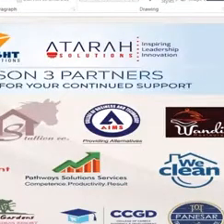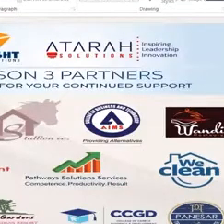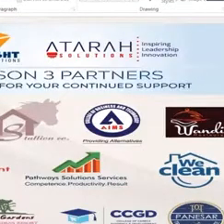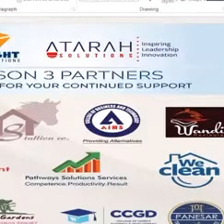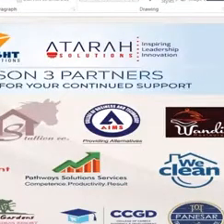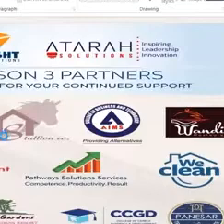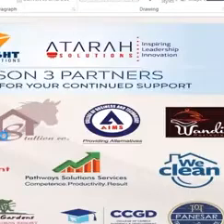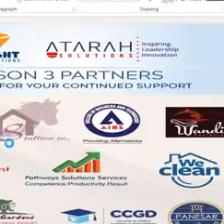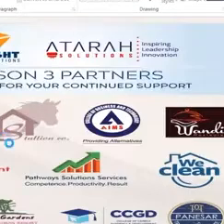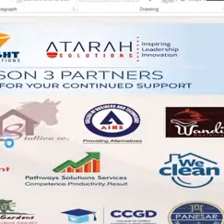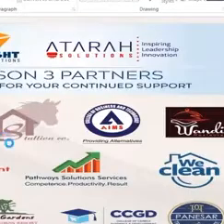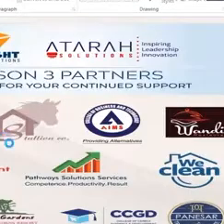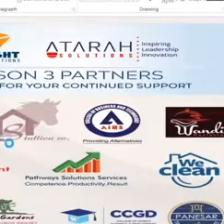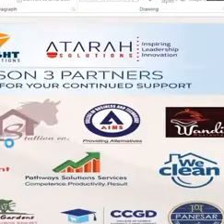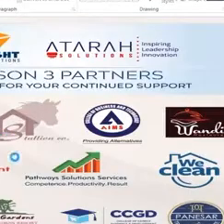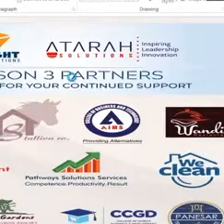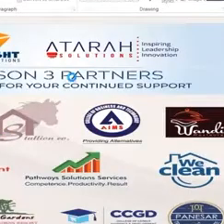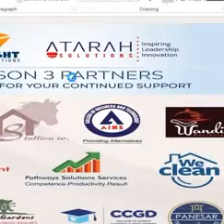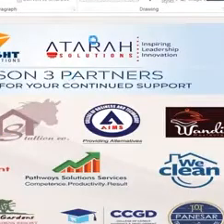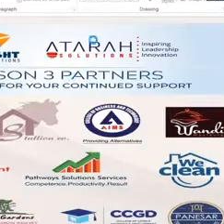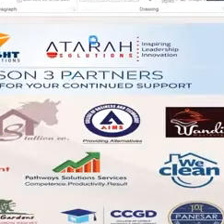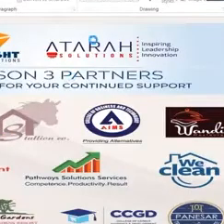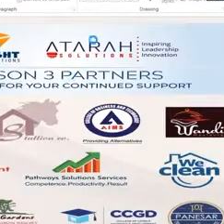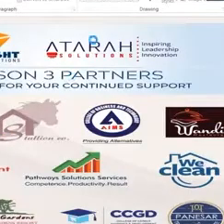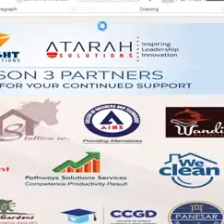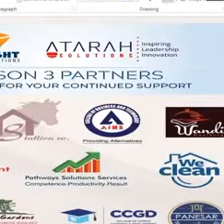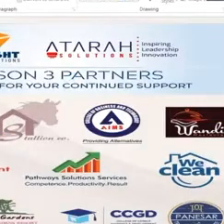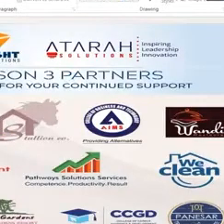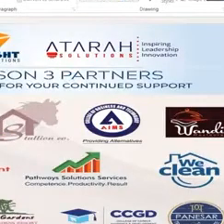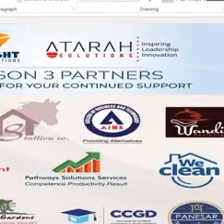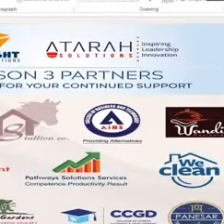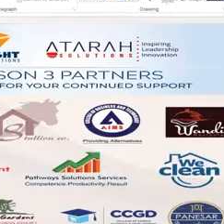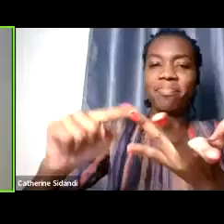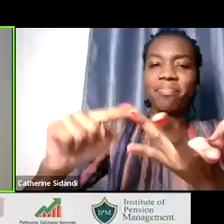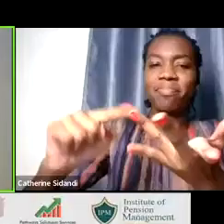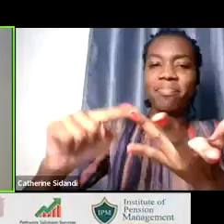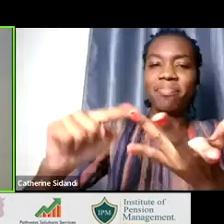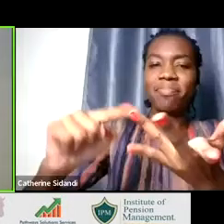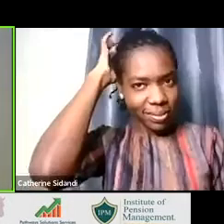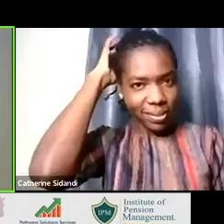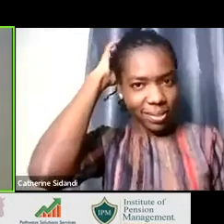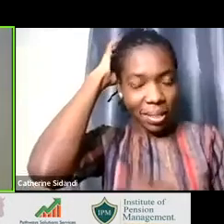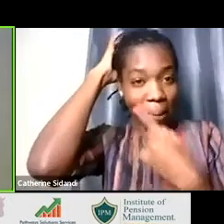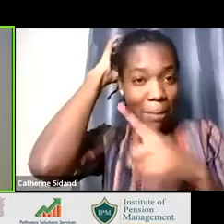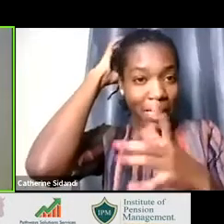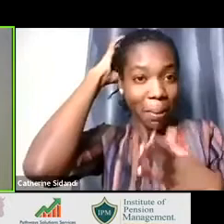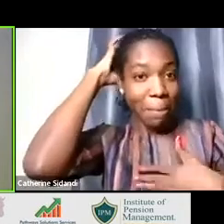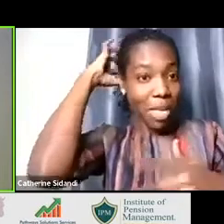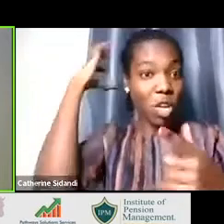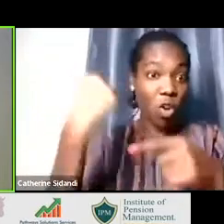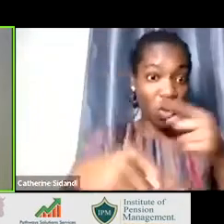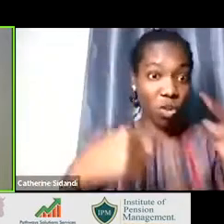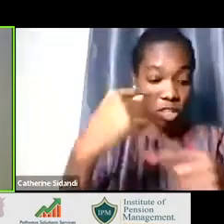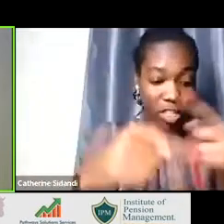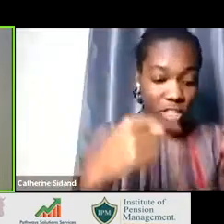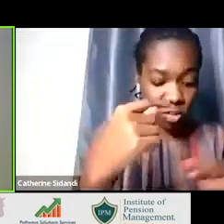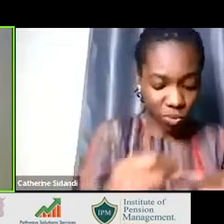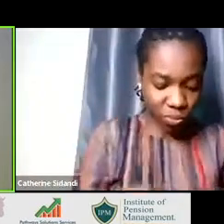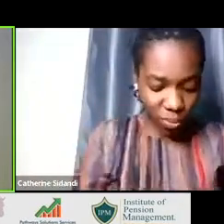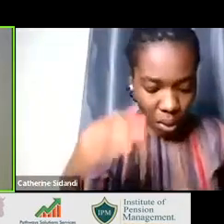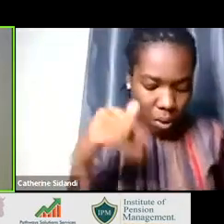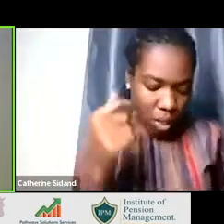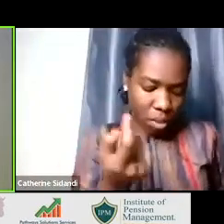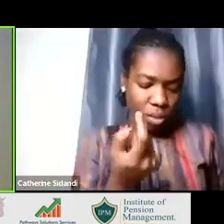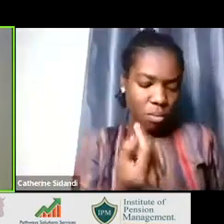things. And then here I am. But yeah, I will just continue. Just indulge me for a